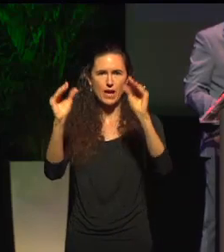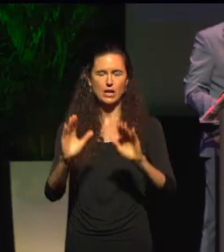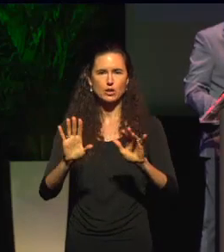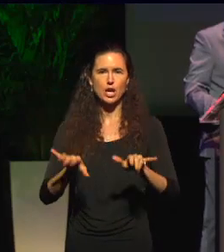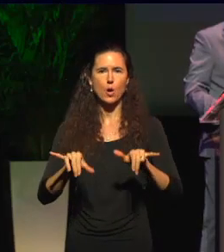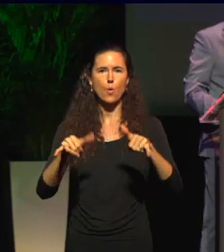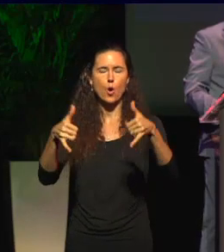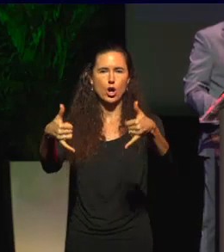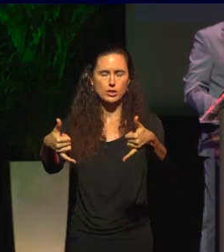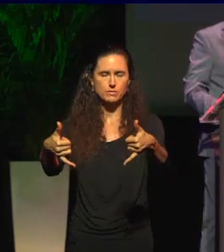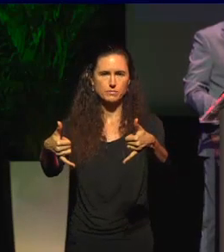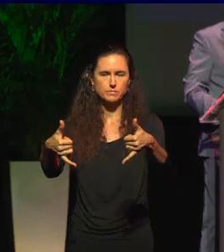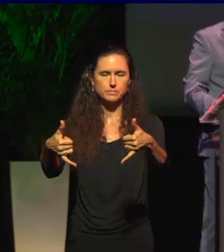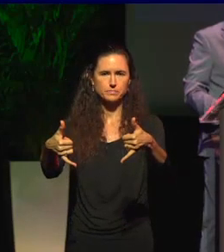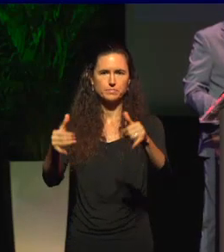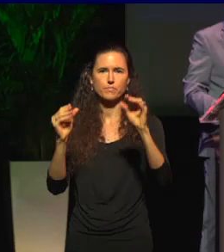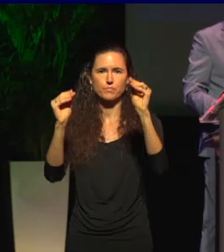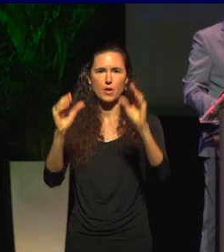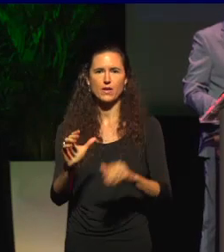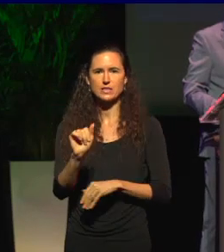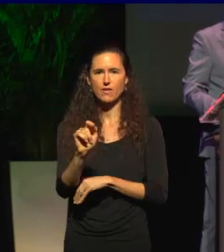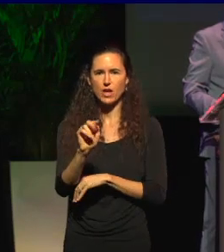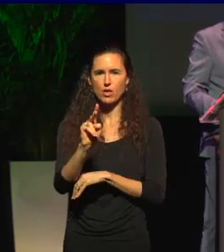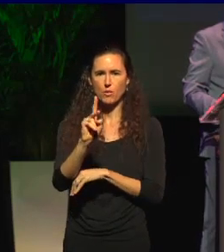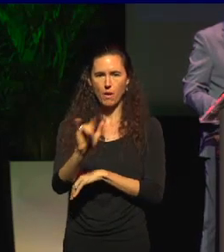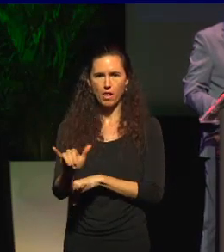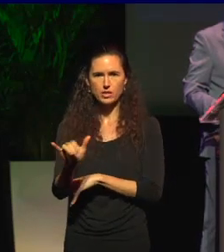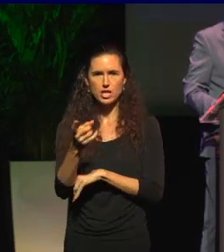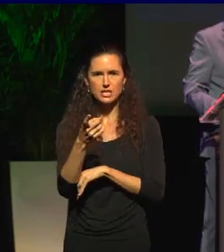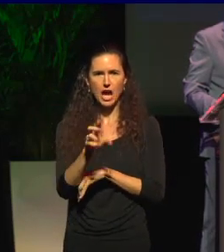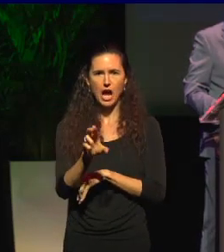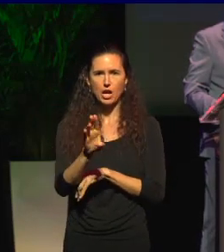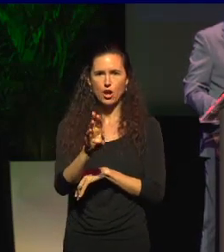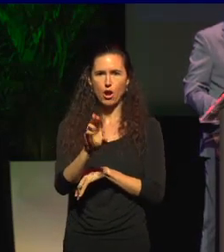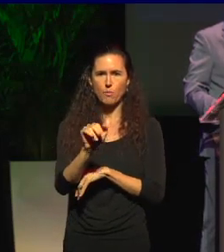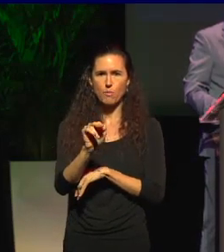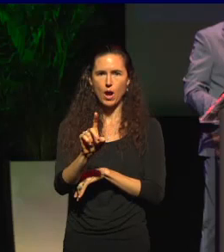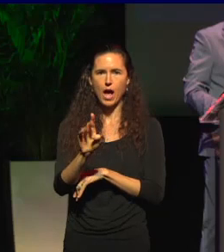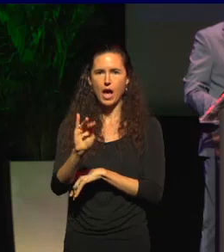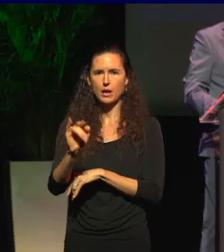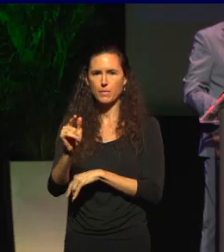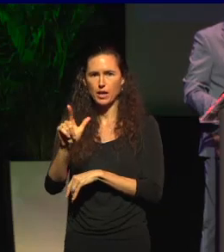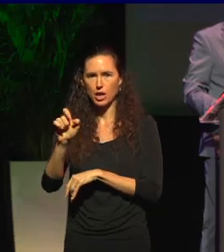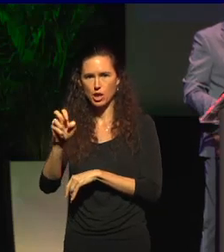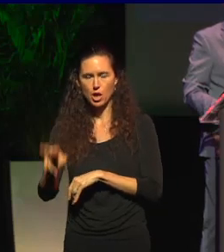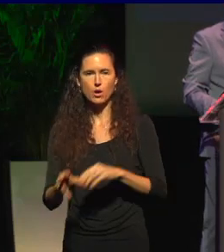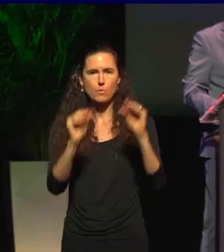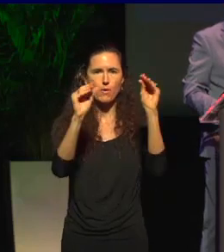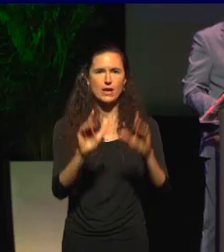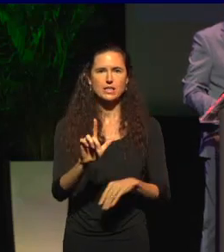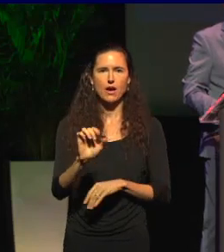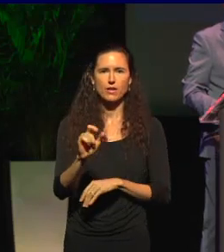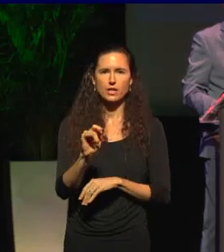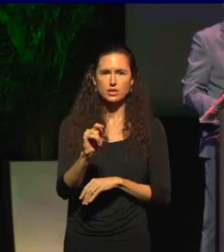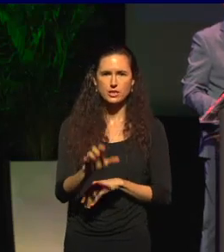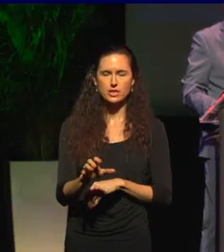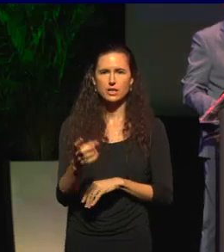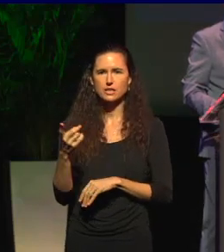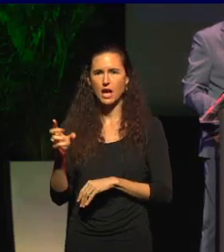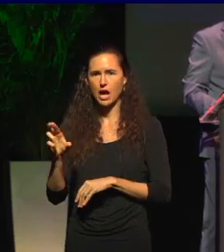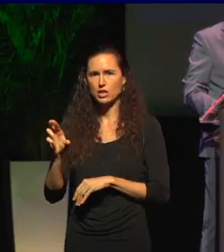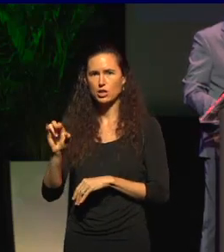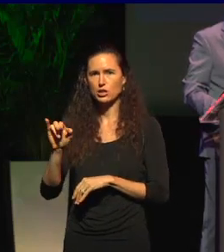recipients. Professor of Anthropology, Dr. Brad Bigelow. Professor of Logistics, Dr. Johnny